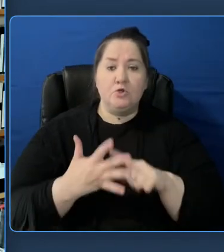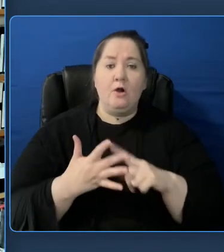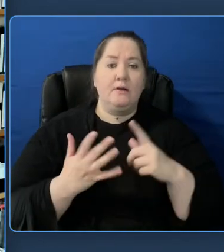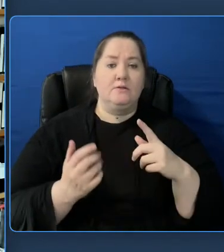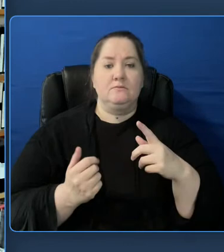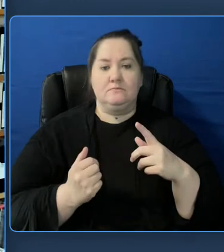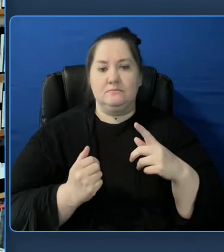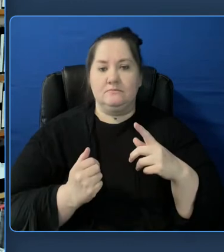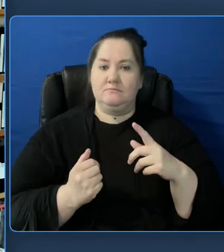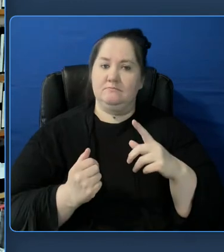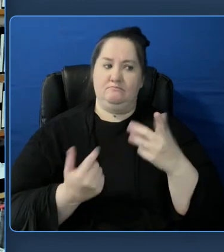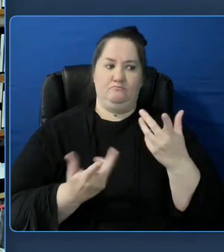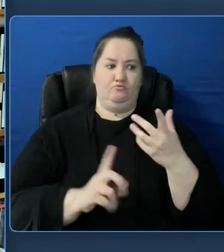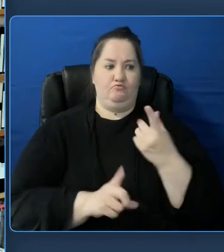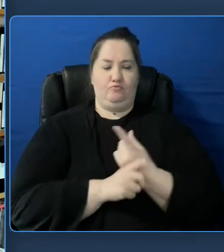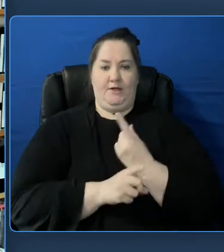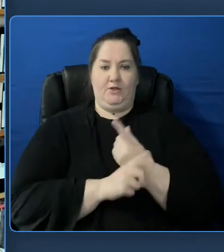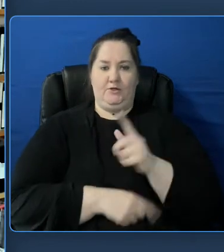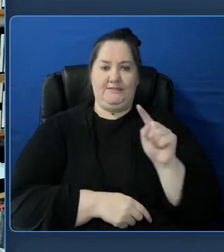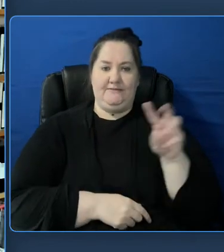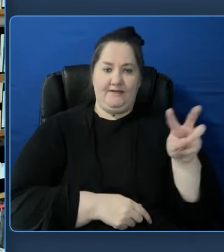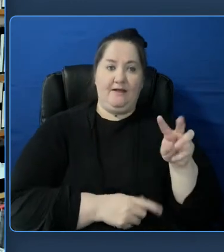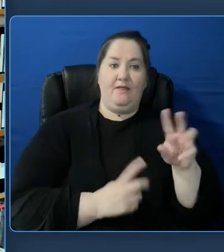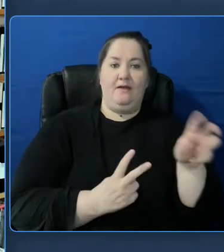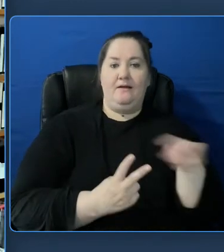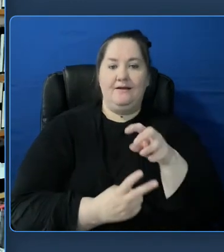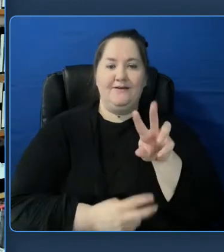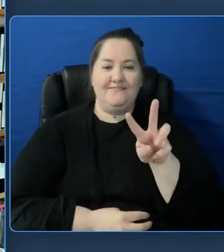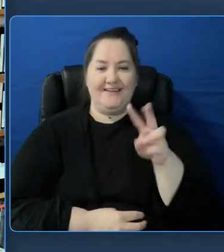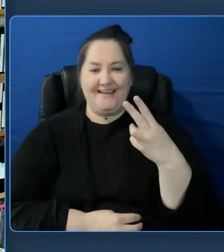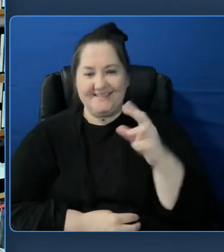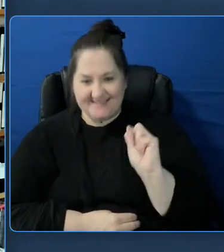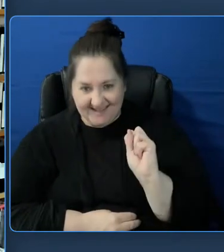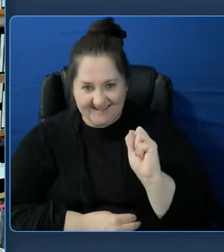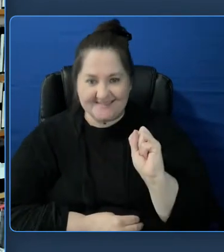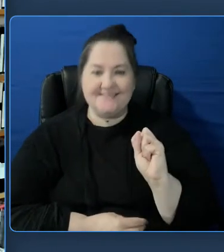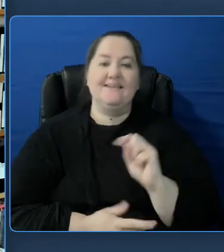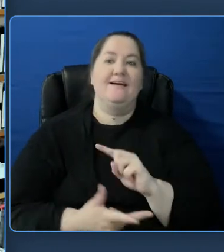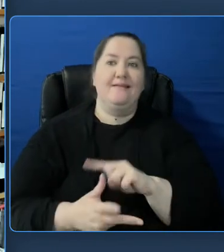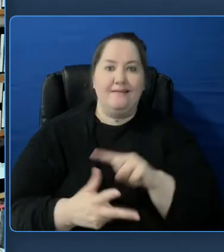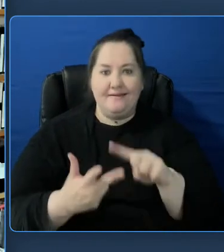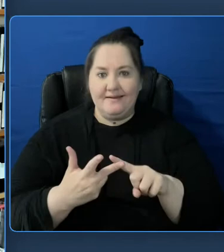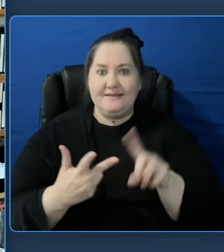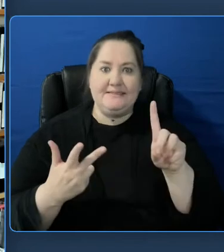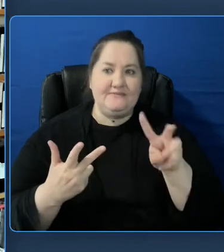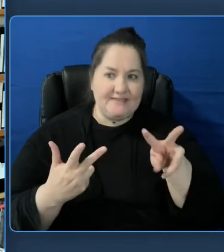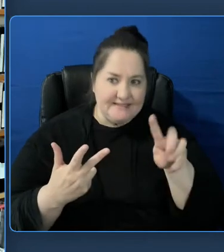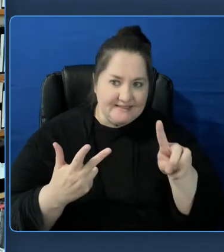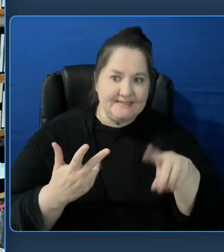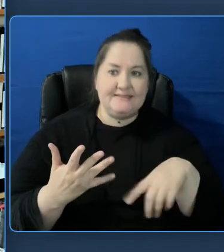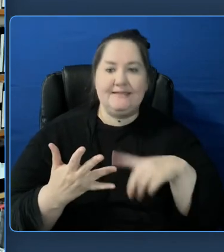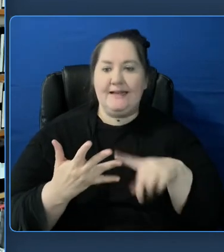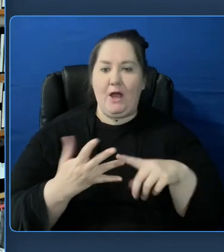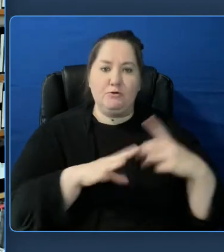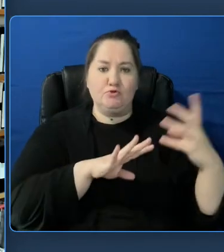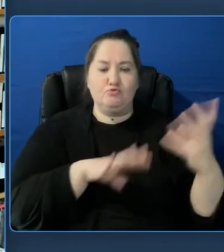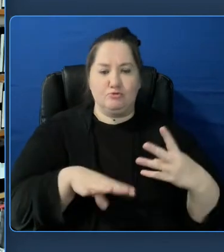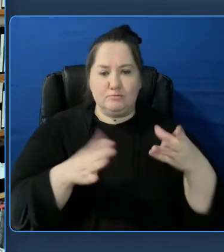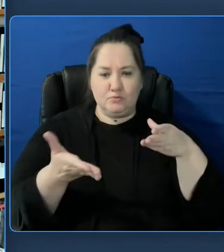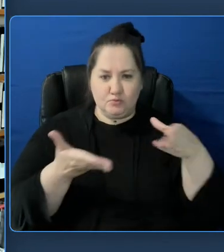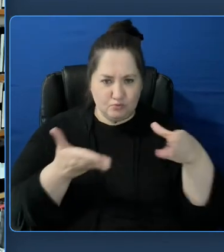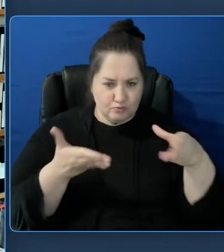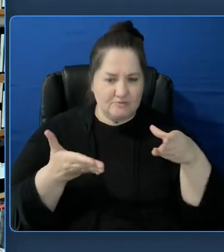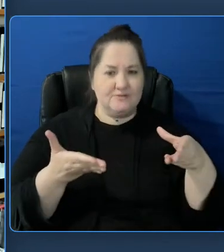broadcast television and then went to VHS videotapes and then DVDs, and now it's available in streaming